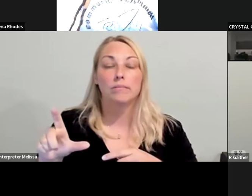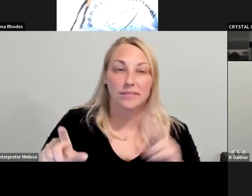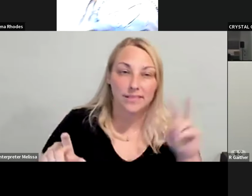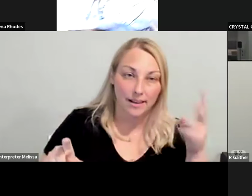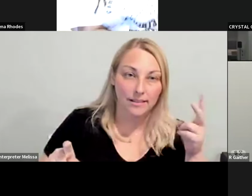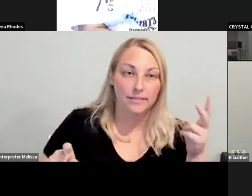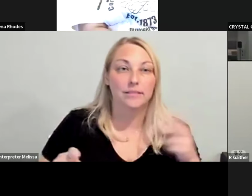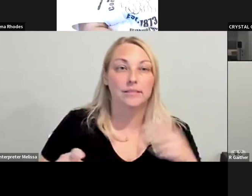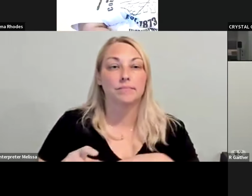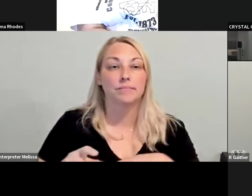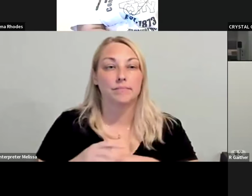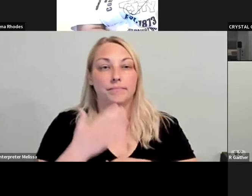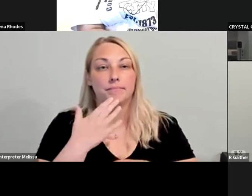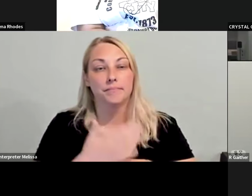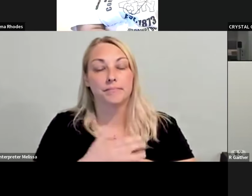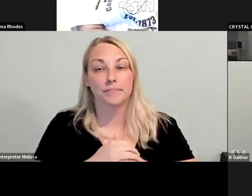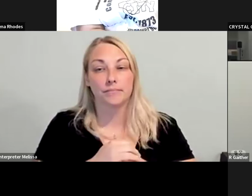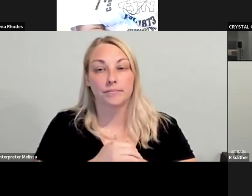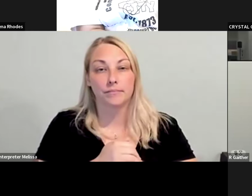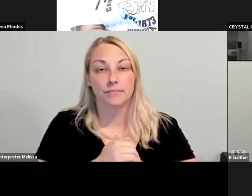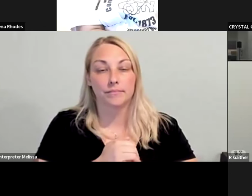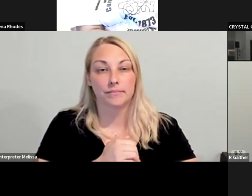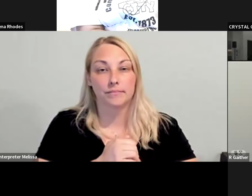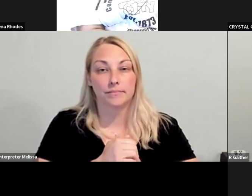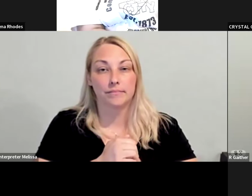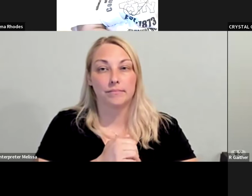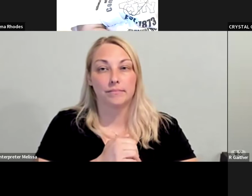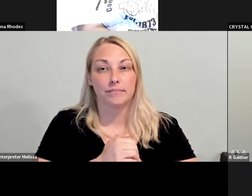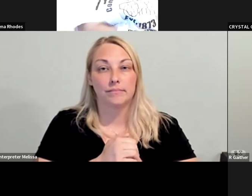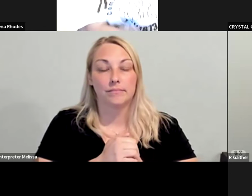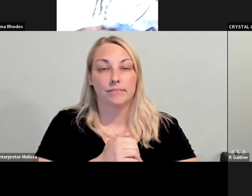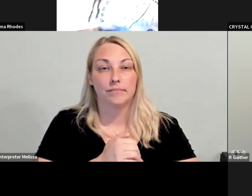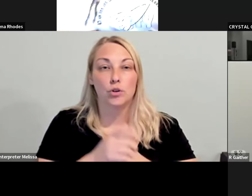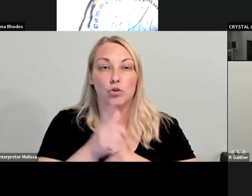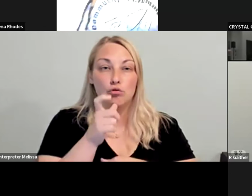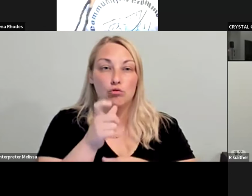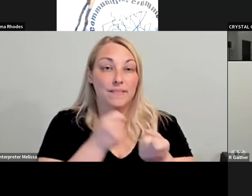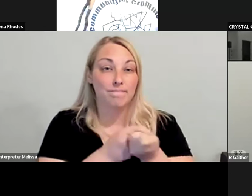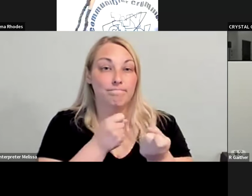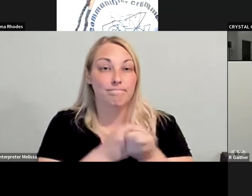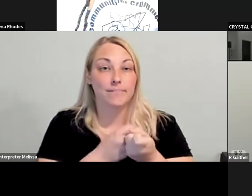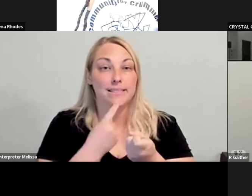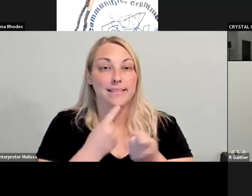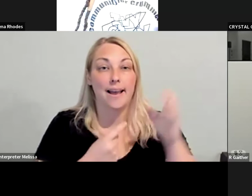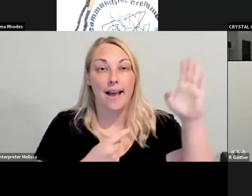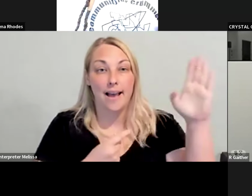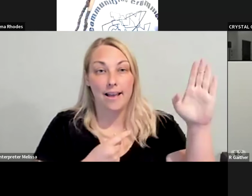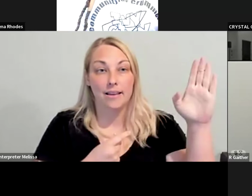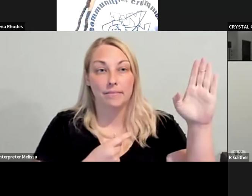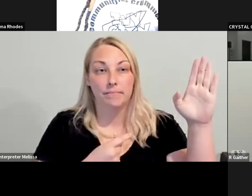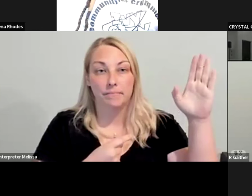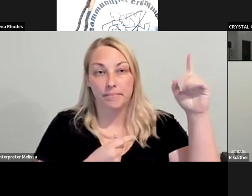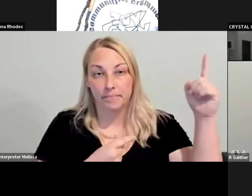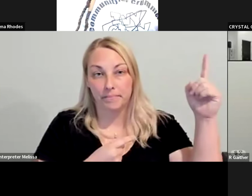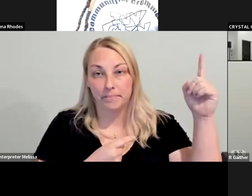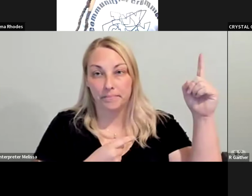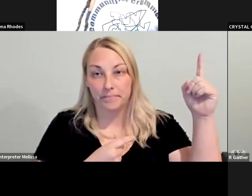you, Commissioner Fritz. Those in favor of the project or the motion, say aye. Aye.